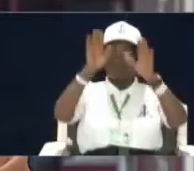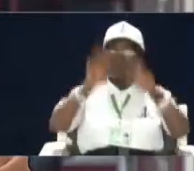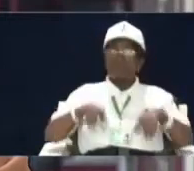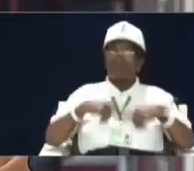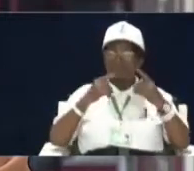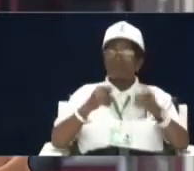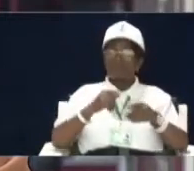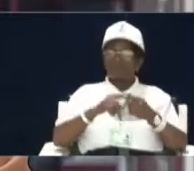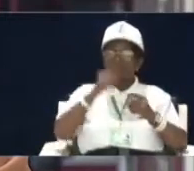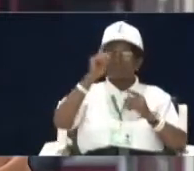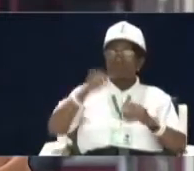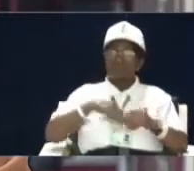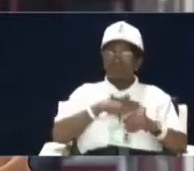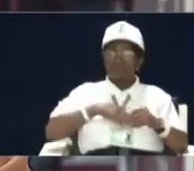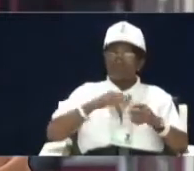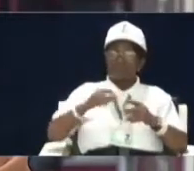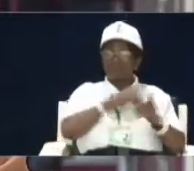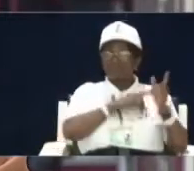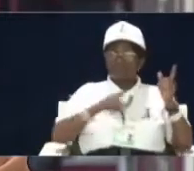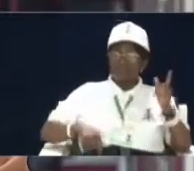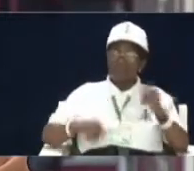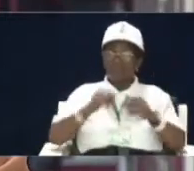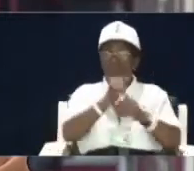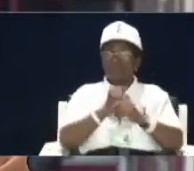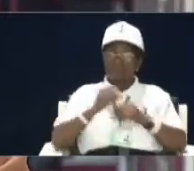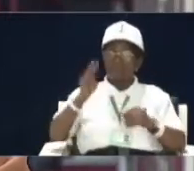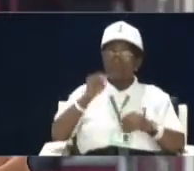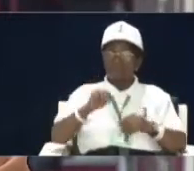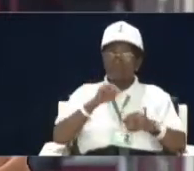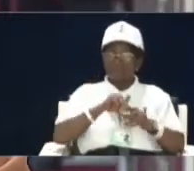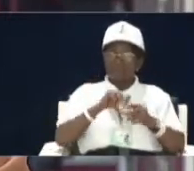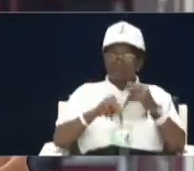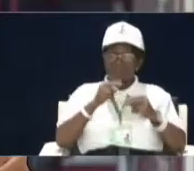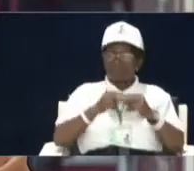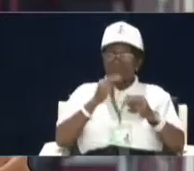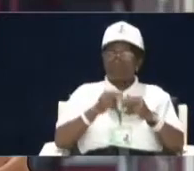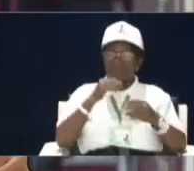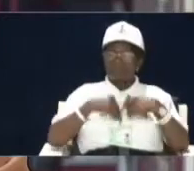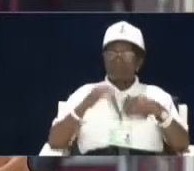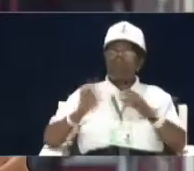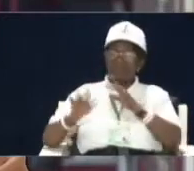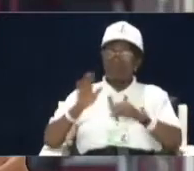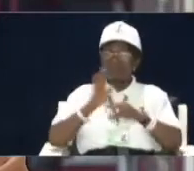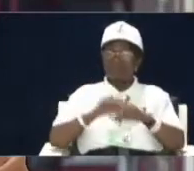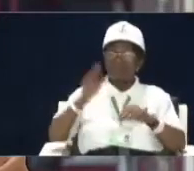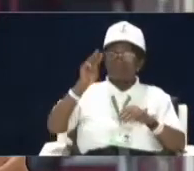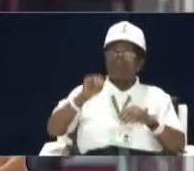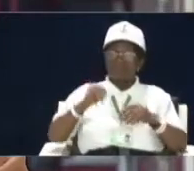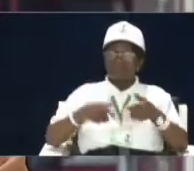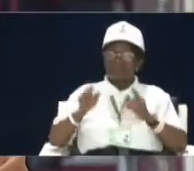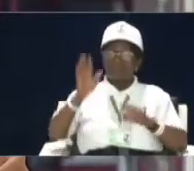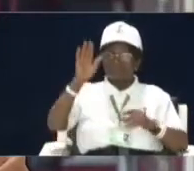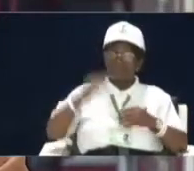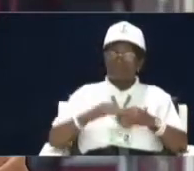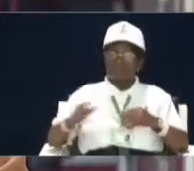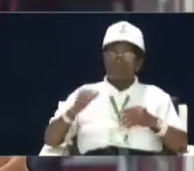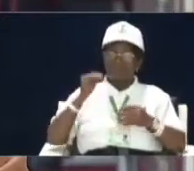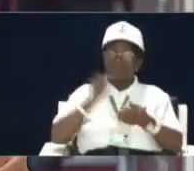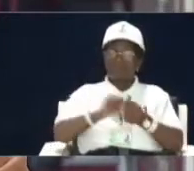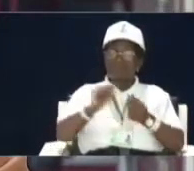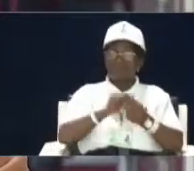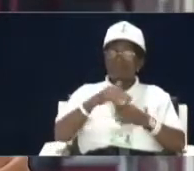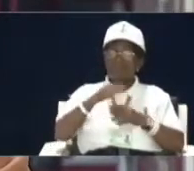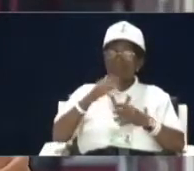Please, Lord, receive them in Jesus' name. Have mercy on them. Let your blood wash away their